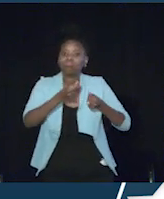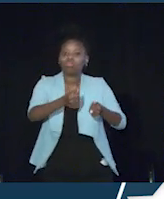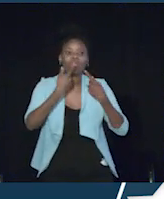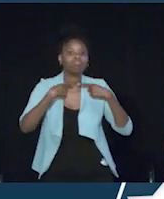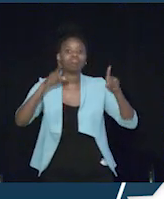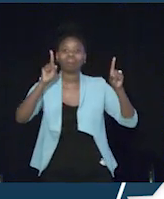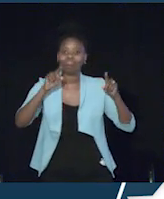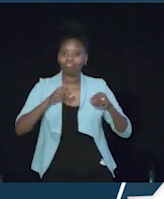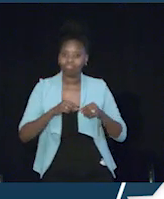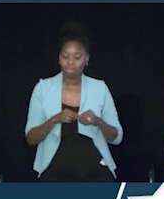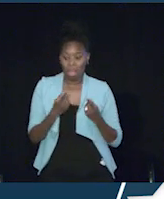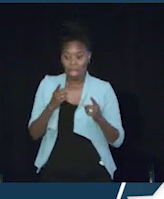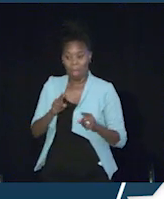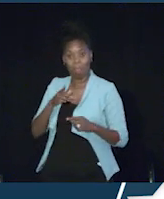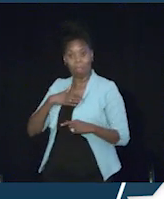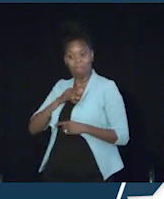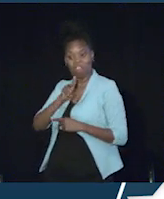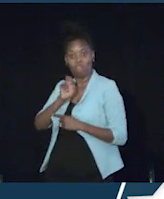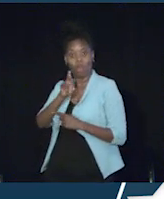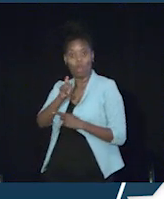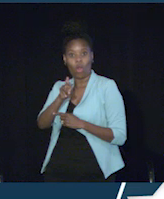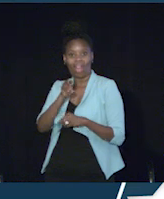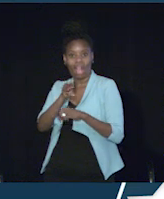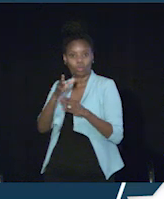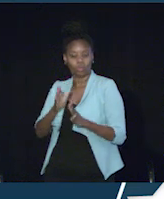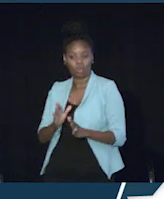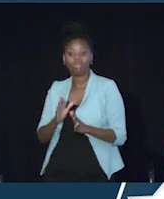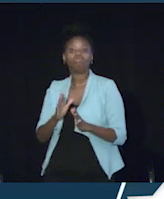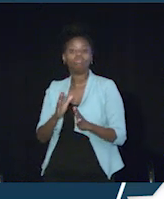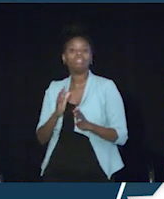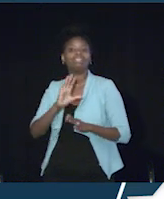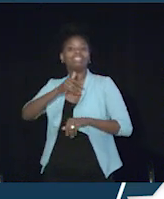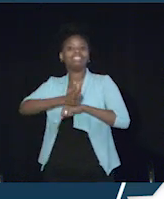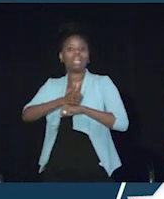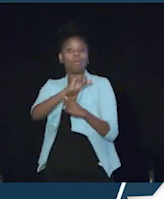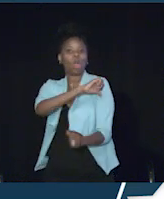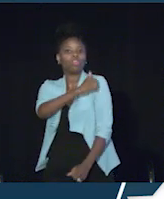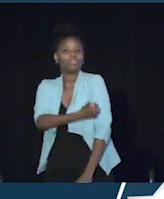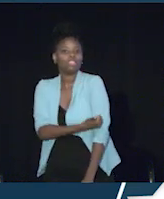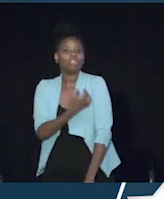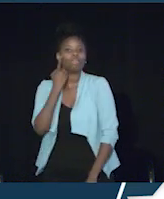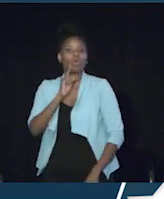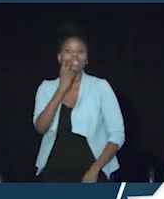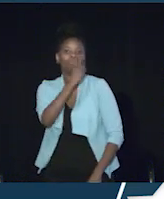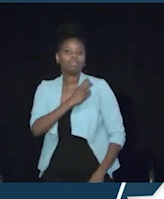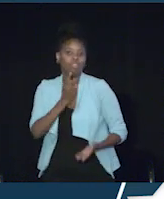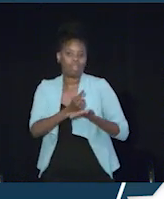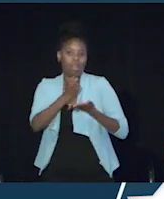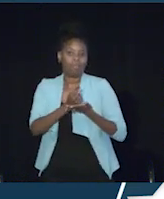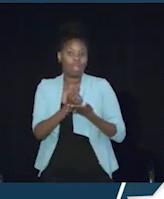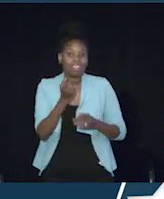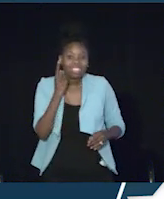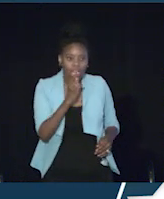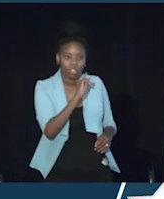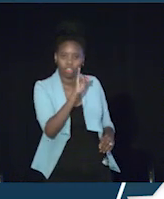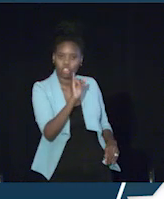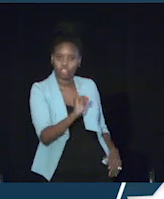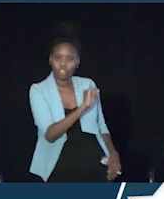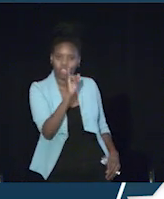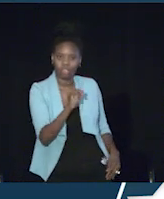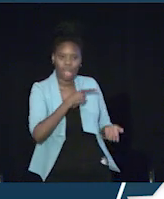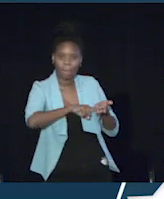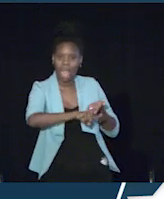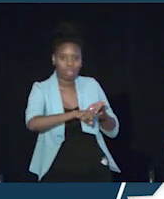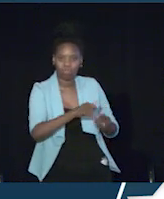My VR counselor helped me with getting authorizations to pay for my speech therapy because my insurance would not pay.